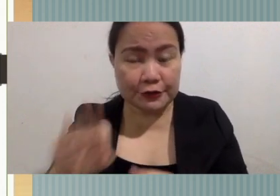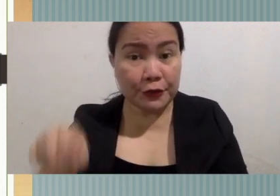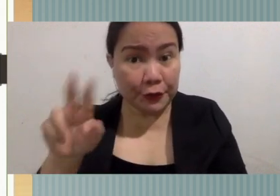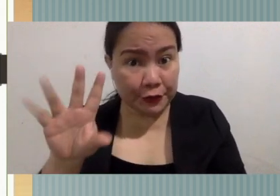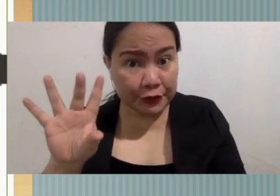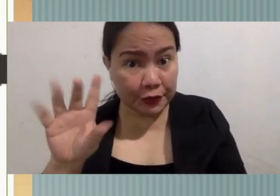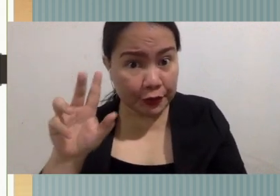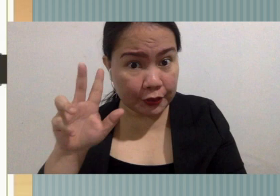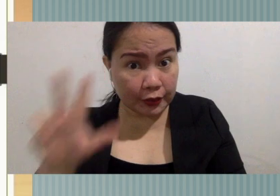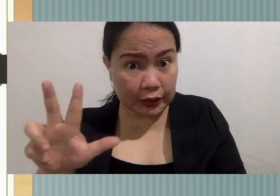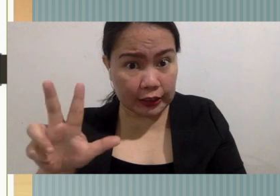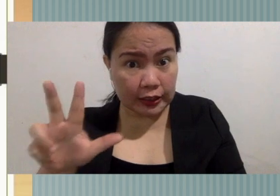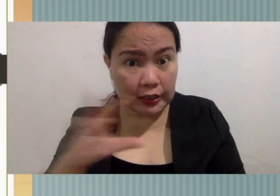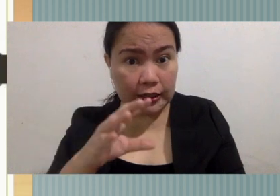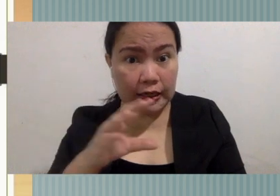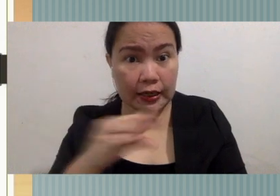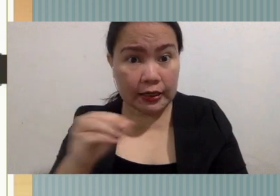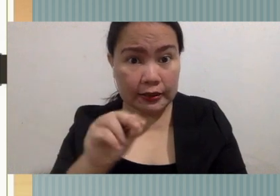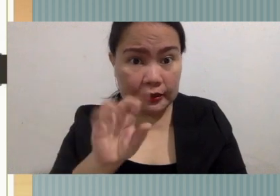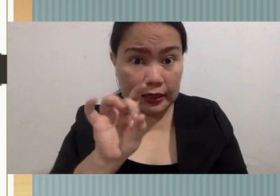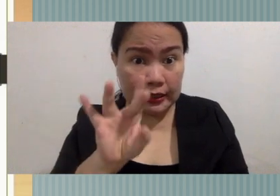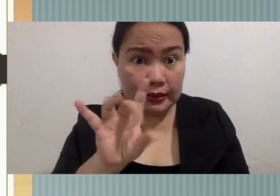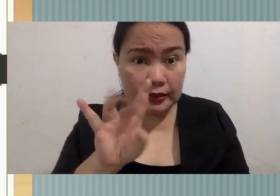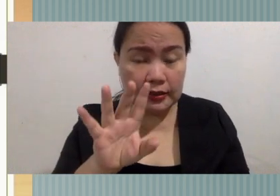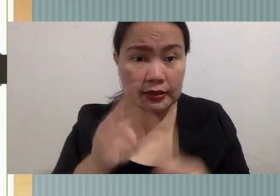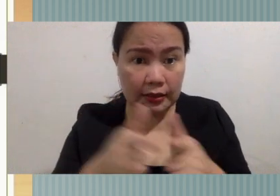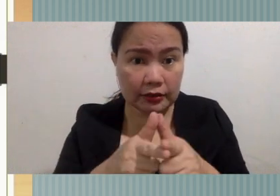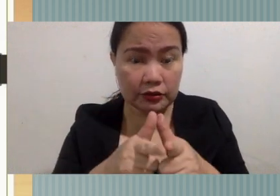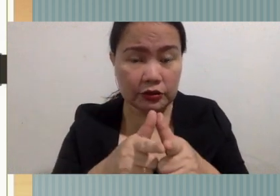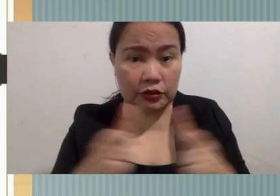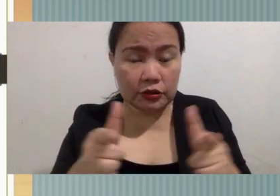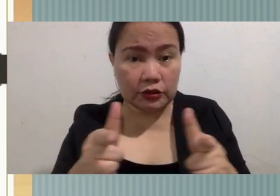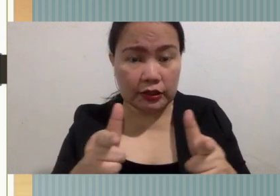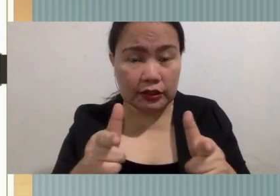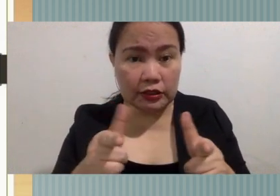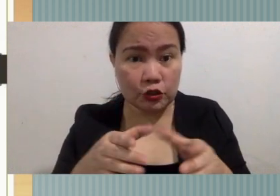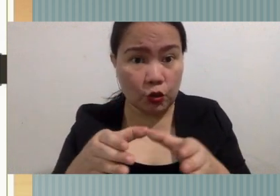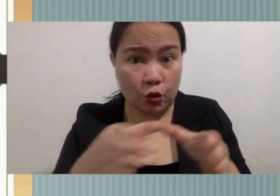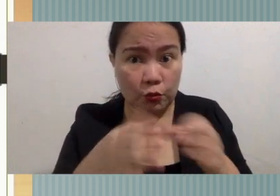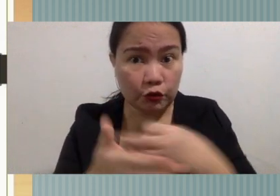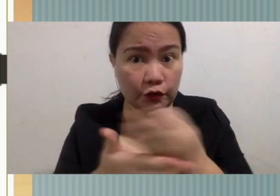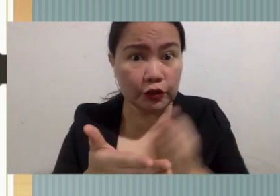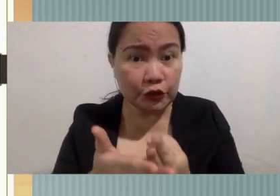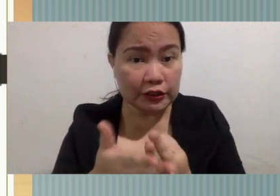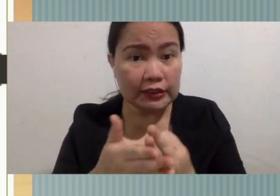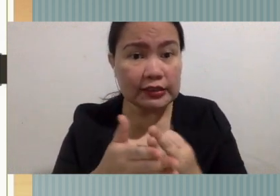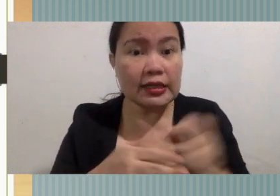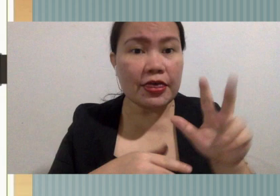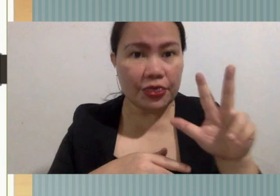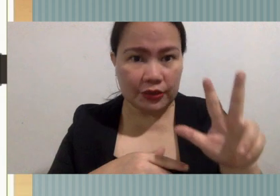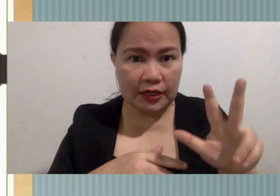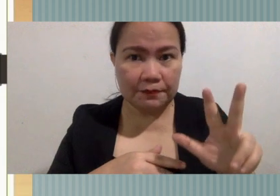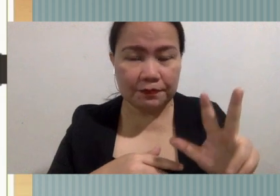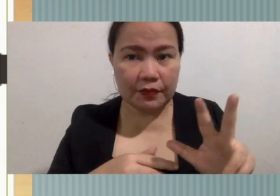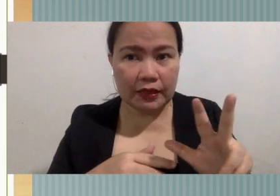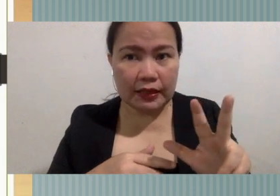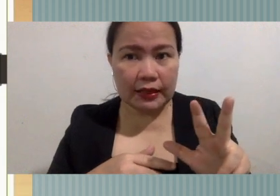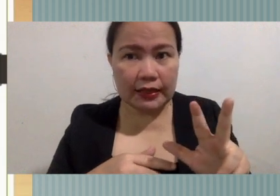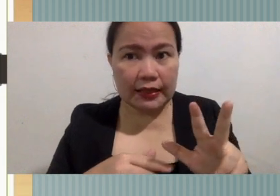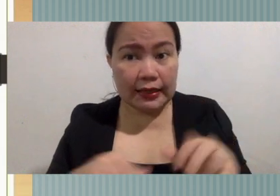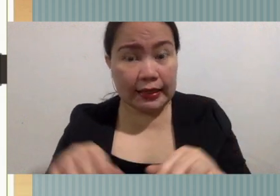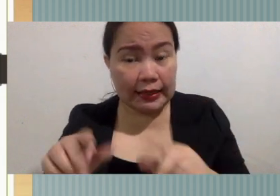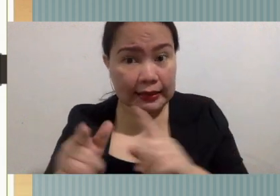So, yung common factor or the greatest common factor ng 3 at 18, of course, that is 3. And yung